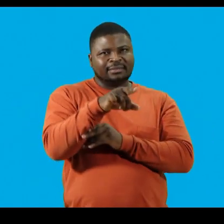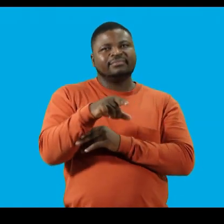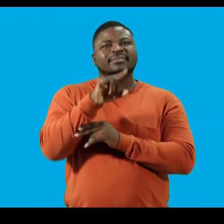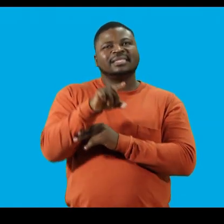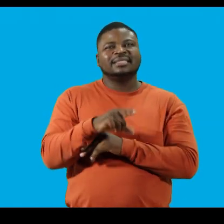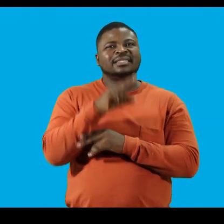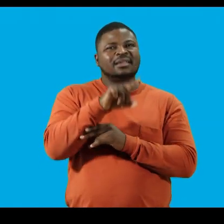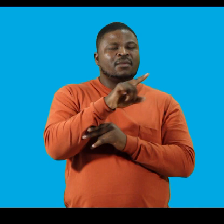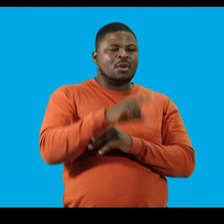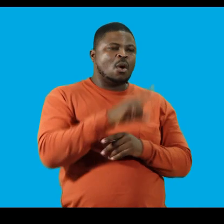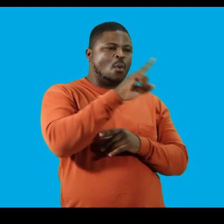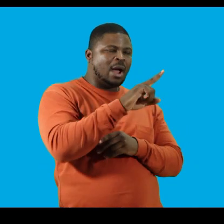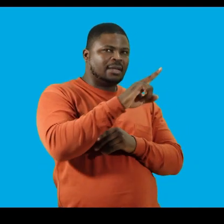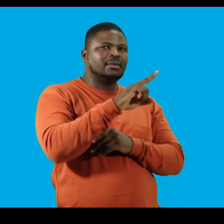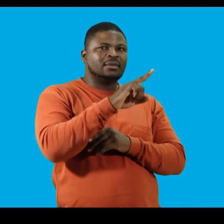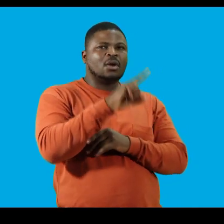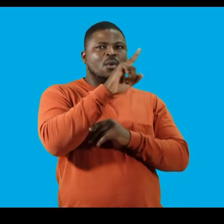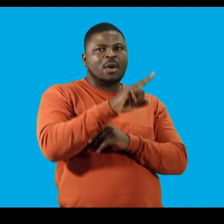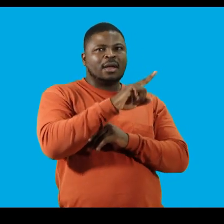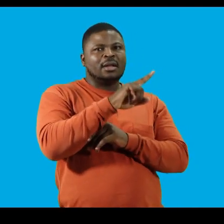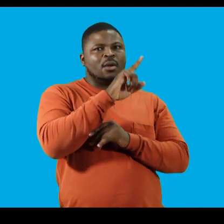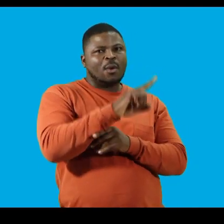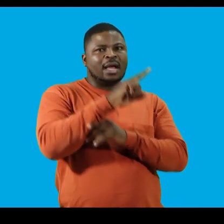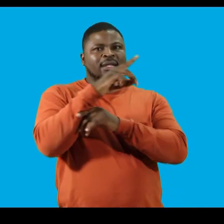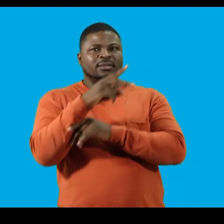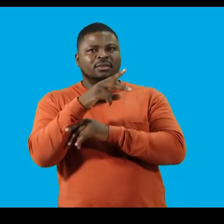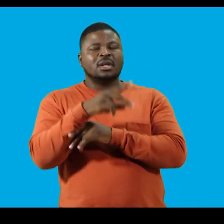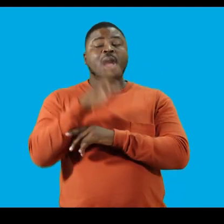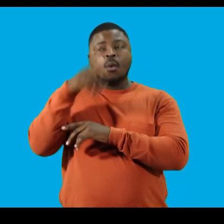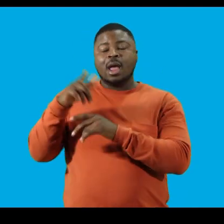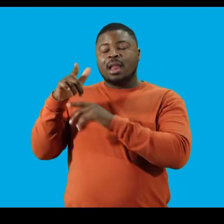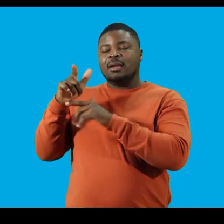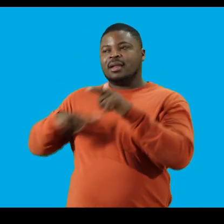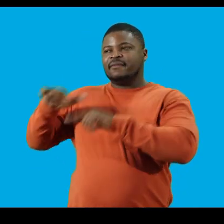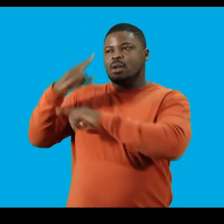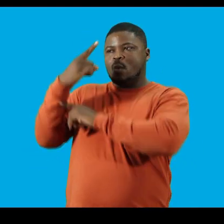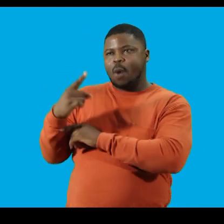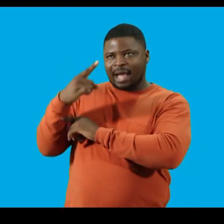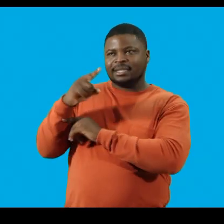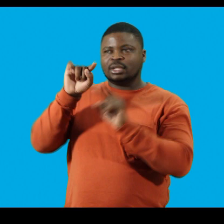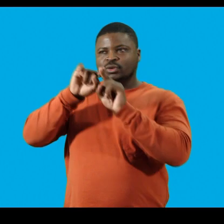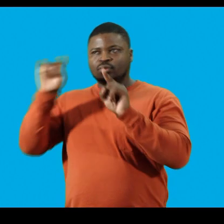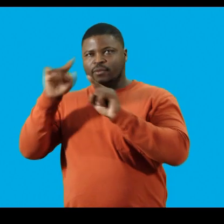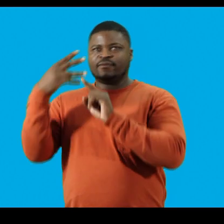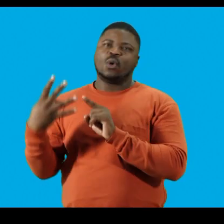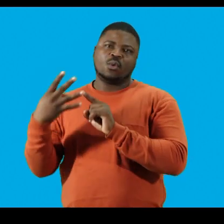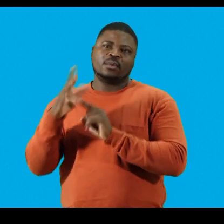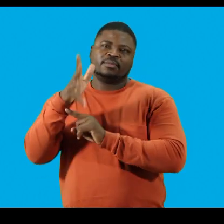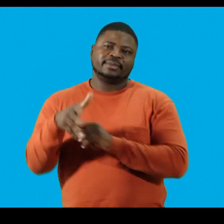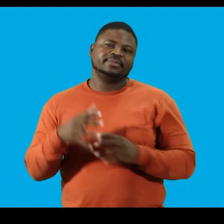difference between question 4 and 5 and question 1 is now it will have levels 1 to 4.